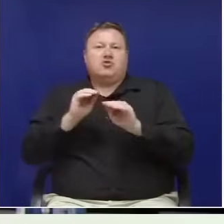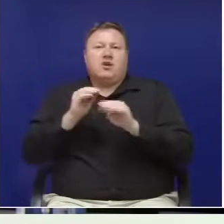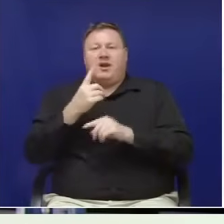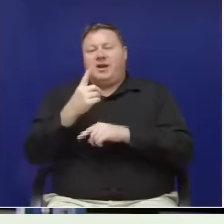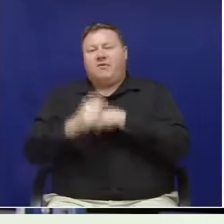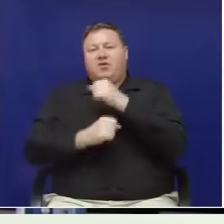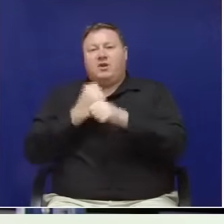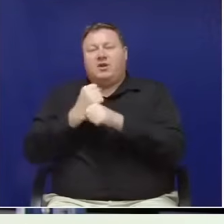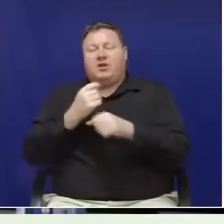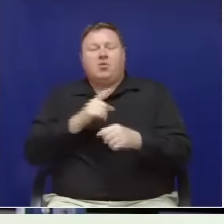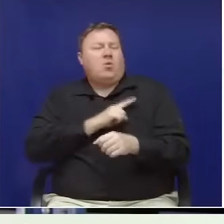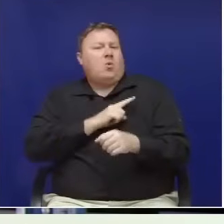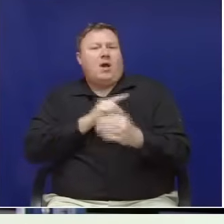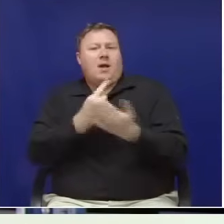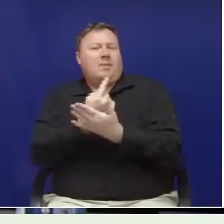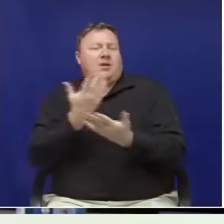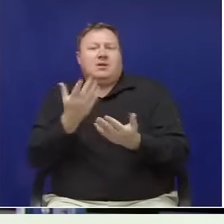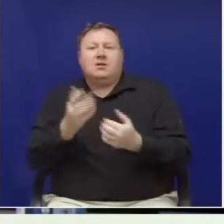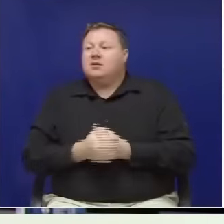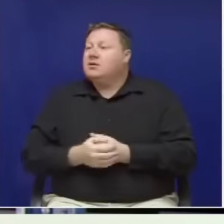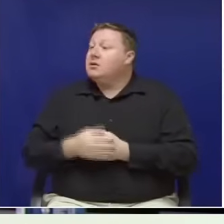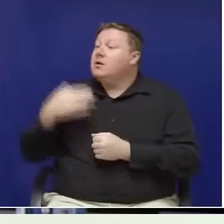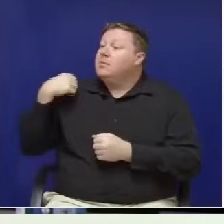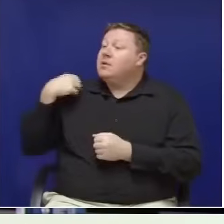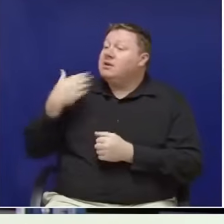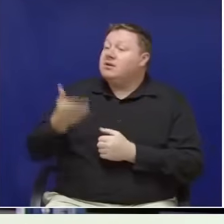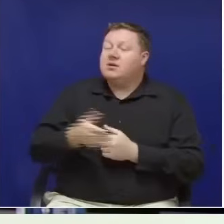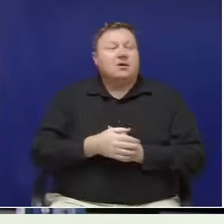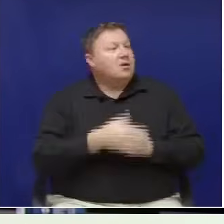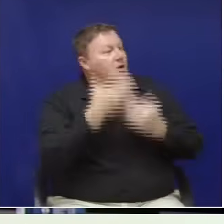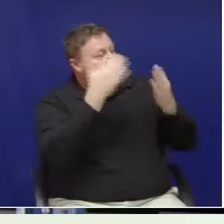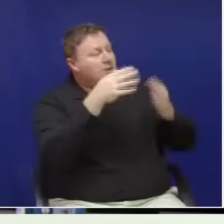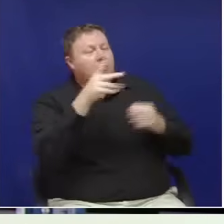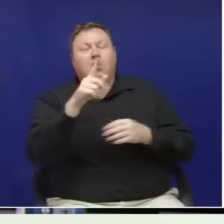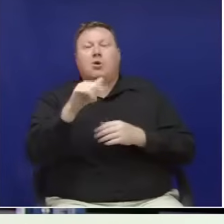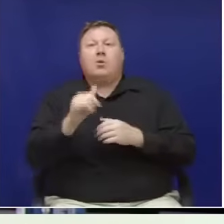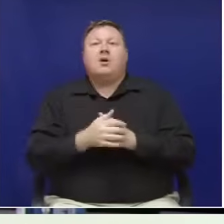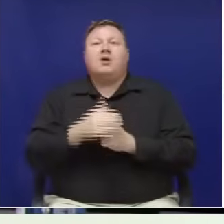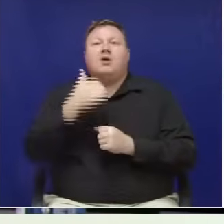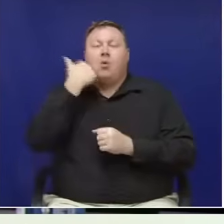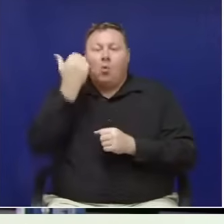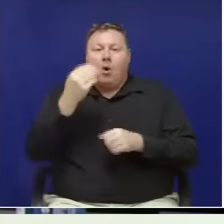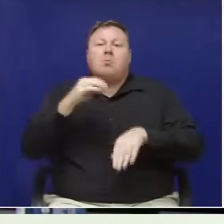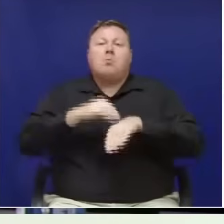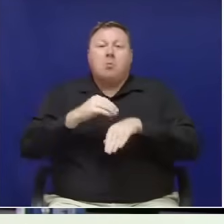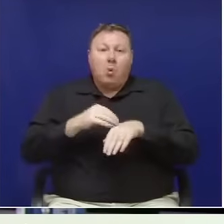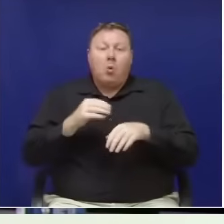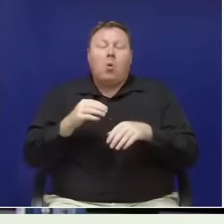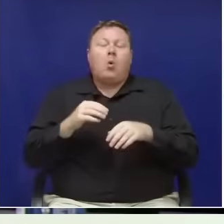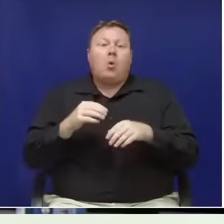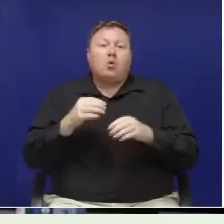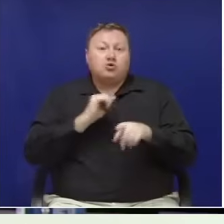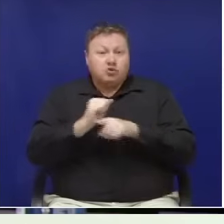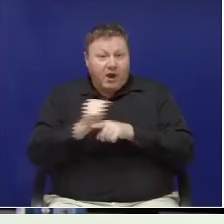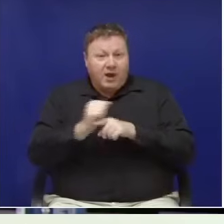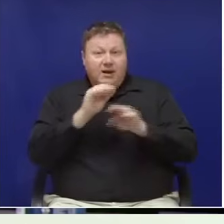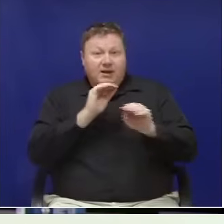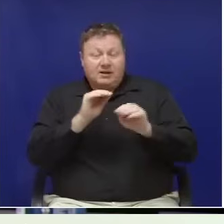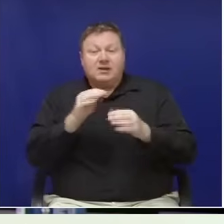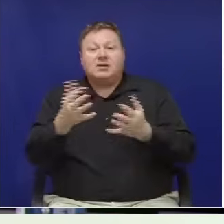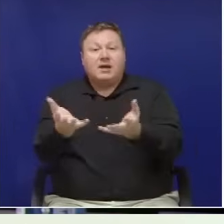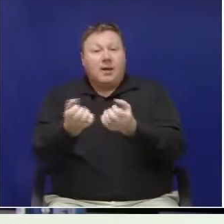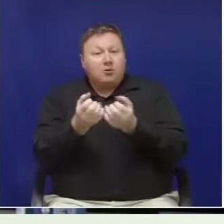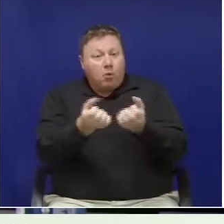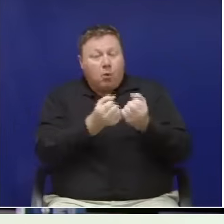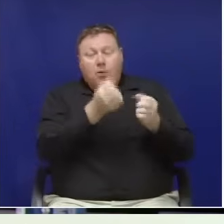Honorable Minister. Thank you very much, Honorable Klope. I think we'd love to do training more. We'd love to absorb more. One, it's